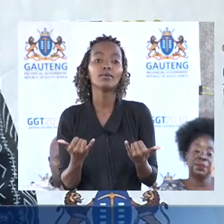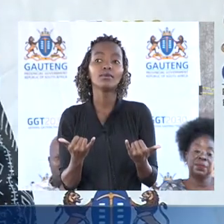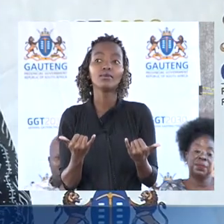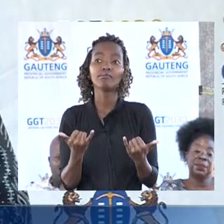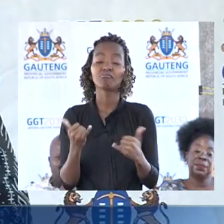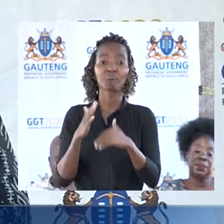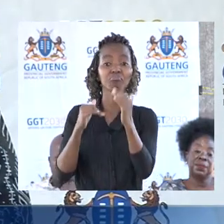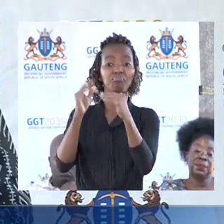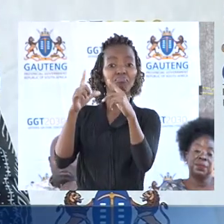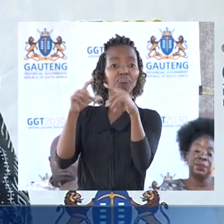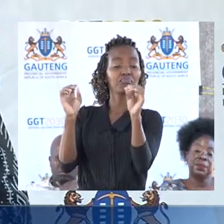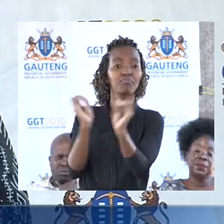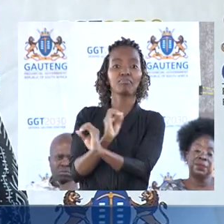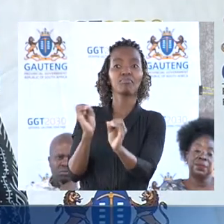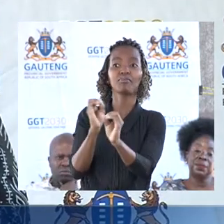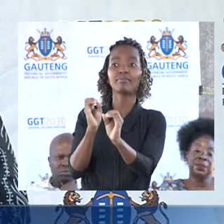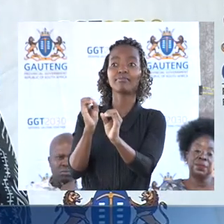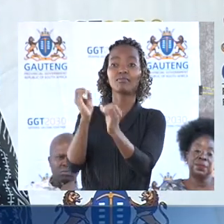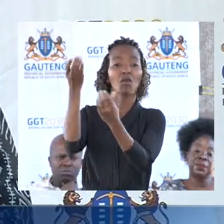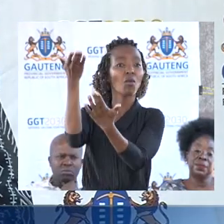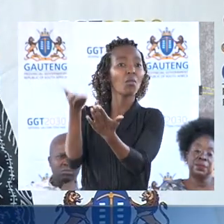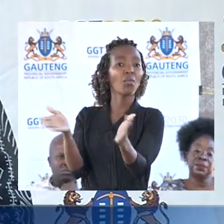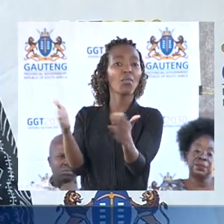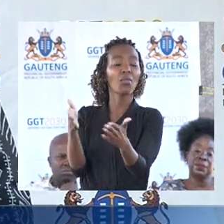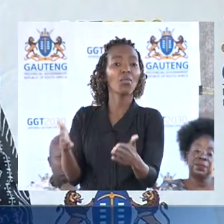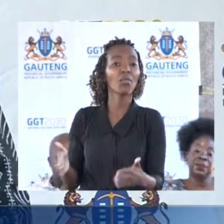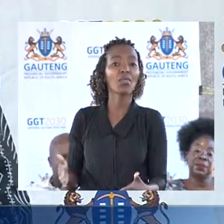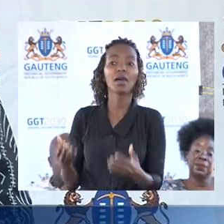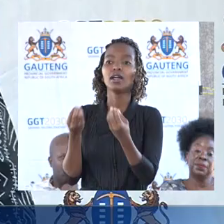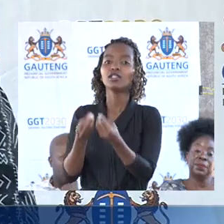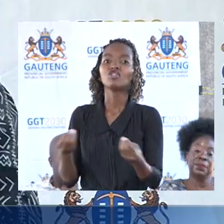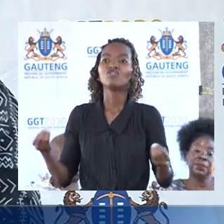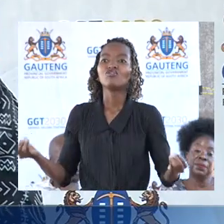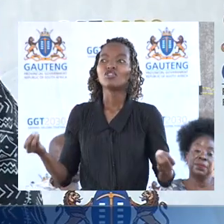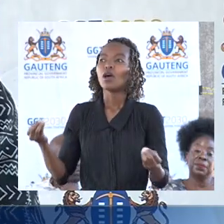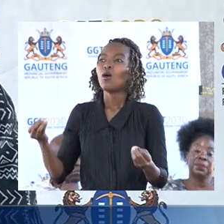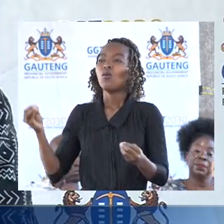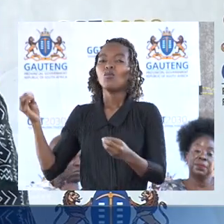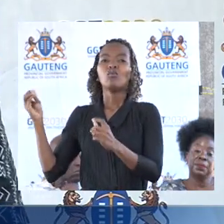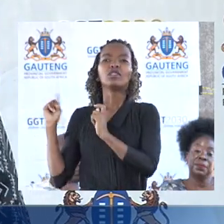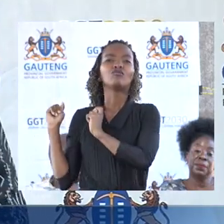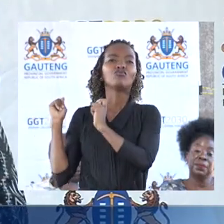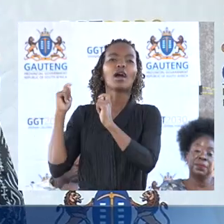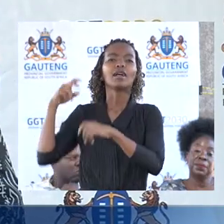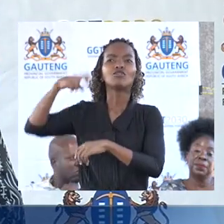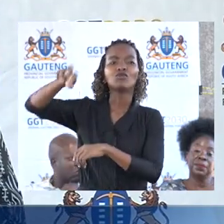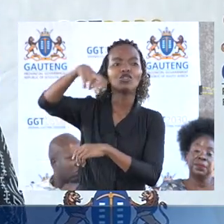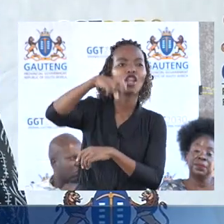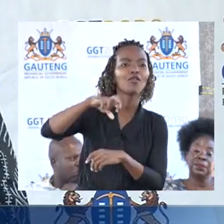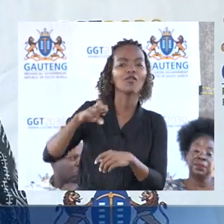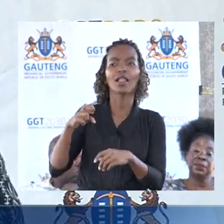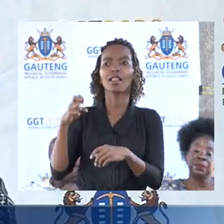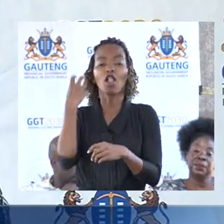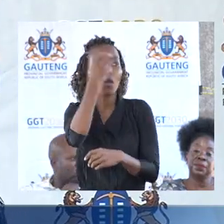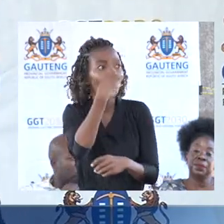It's not finished, it's standing empty, and children have to travel to Captain Park looking for a